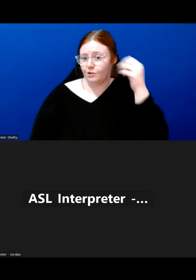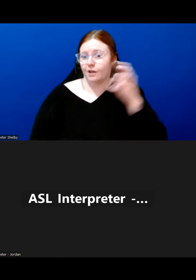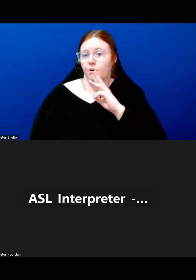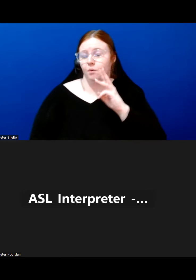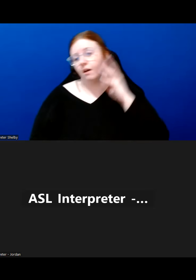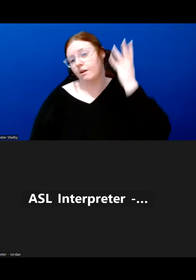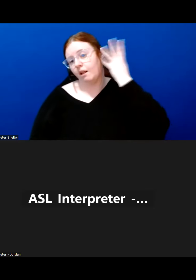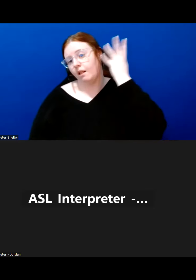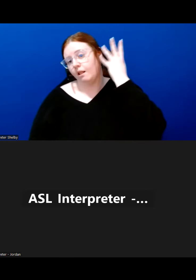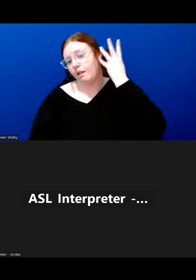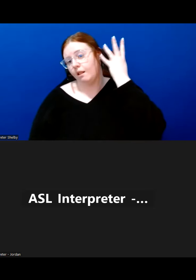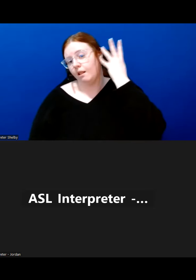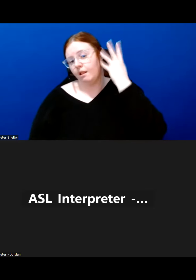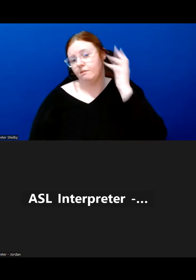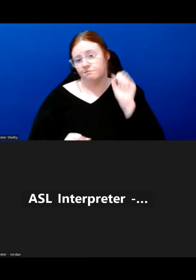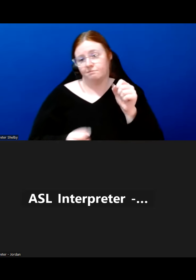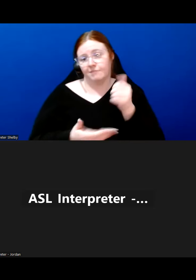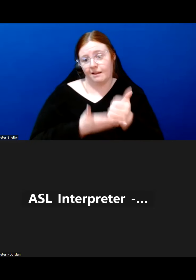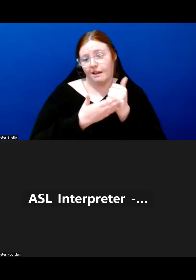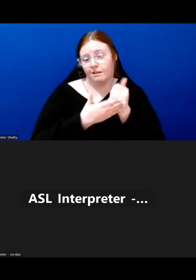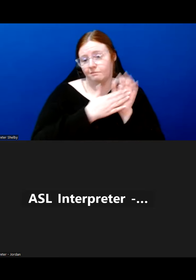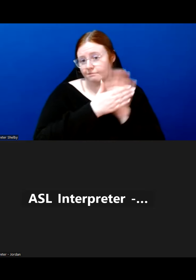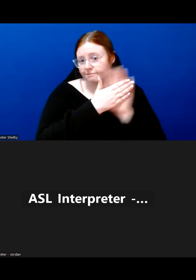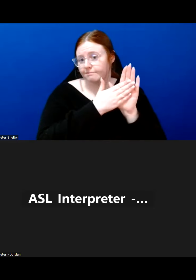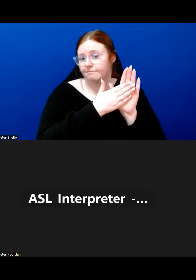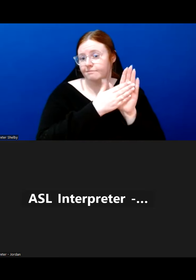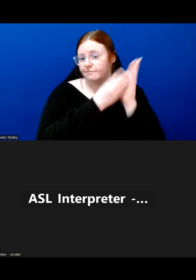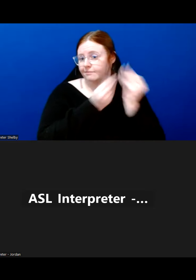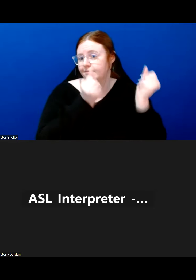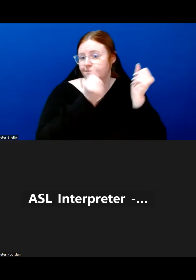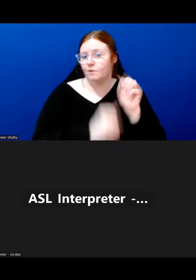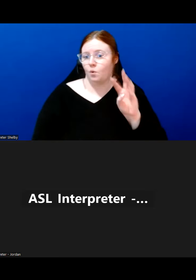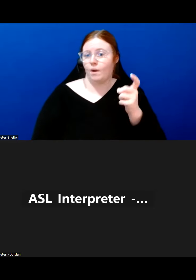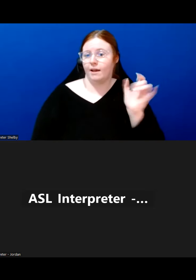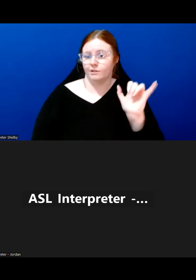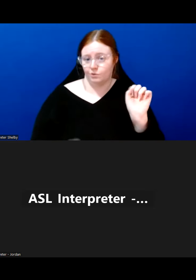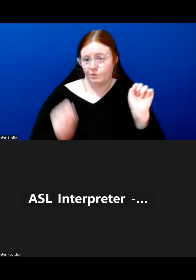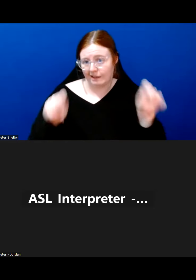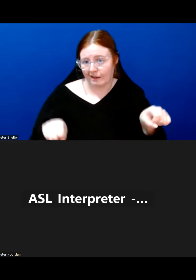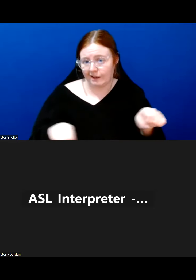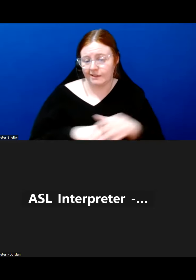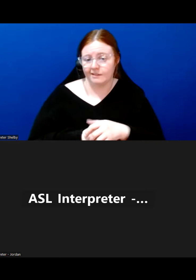water in there can be a great way to help keep the wax under control. Again, as long as you haven't